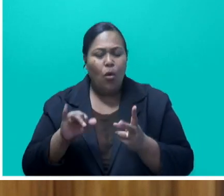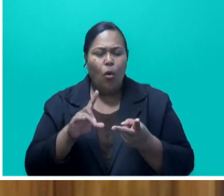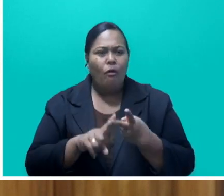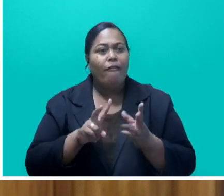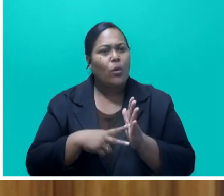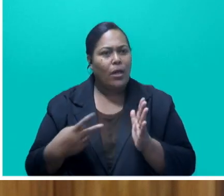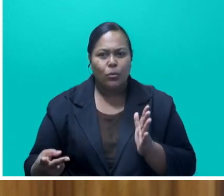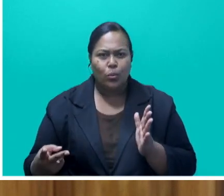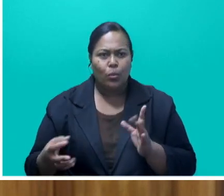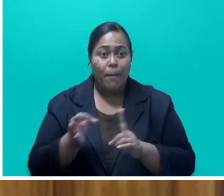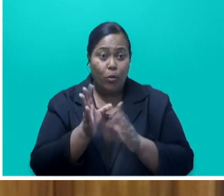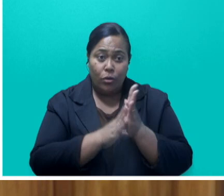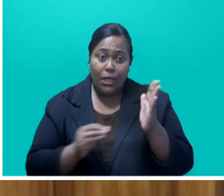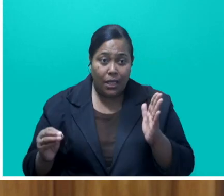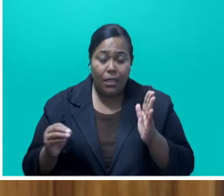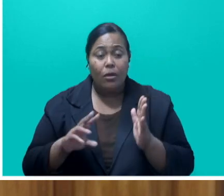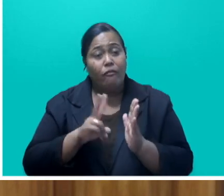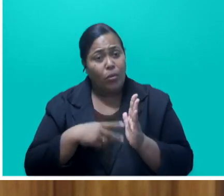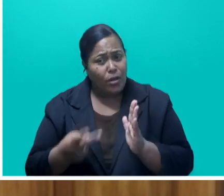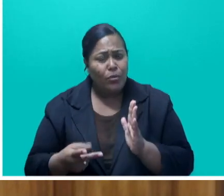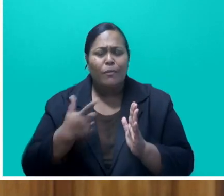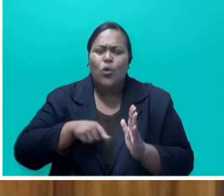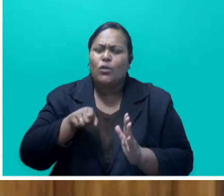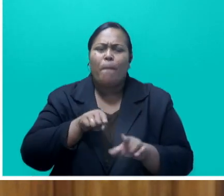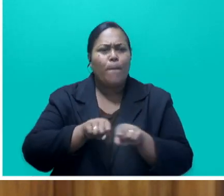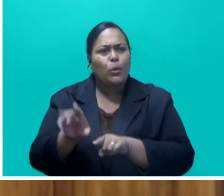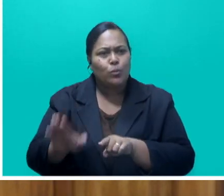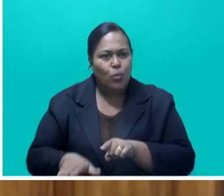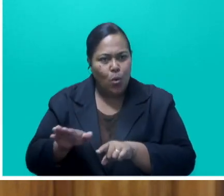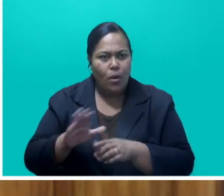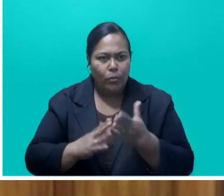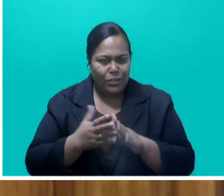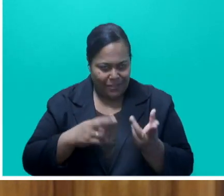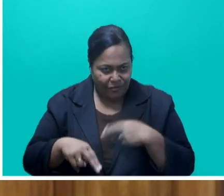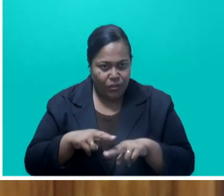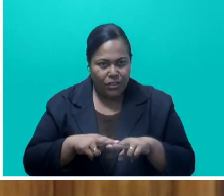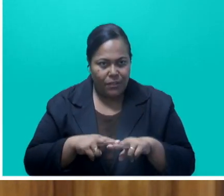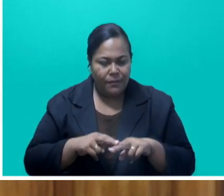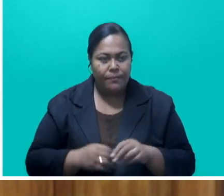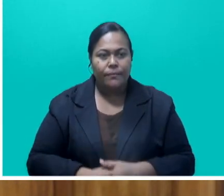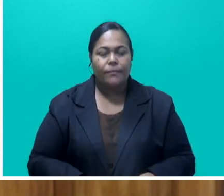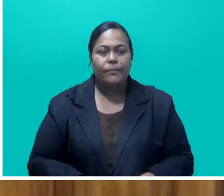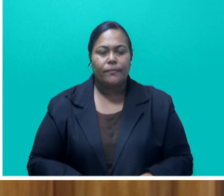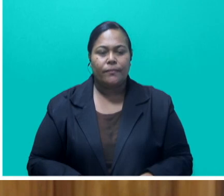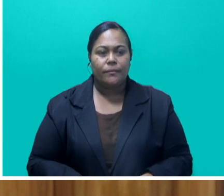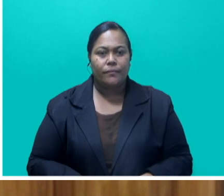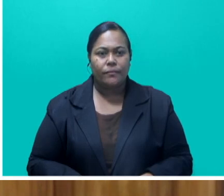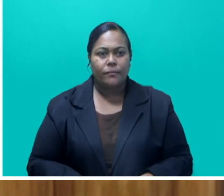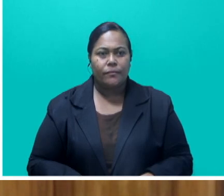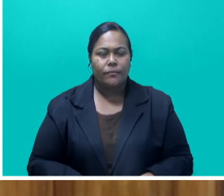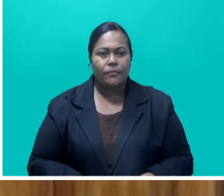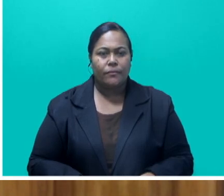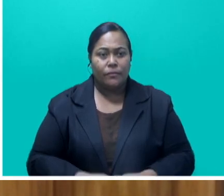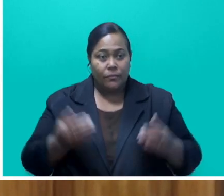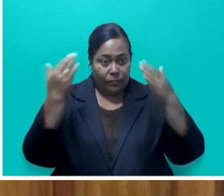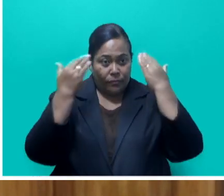them differently as they are the most poverty-stricken communities in Fiji. Mr. Speaker, sir, let me thank some of my